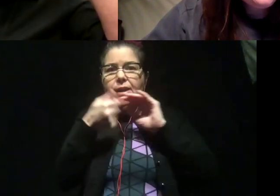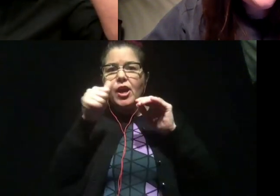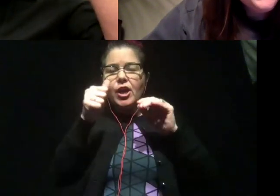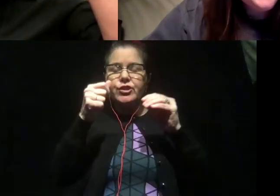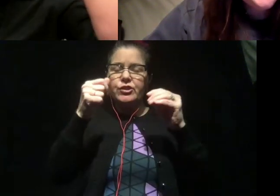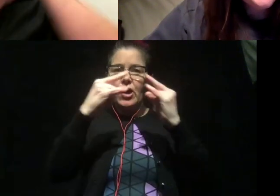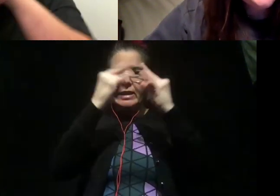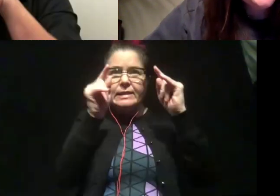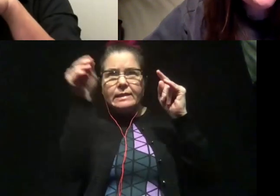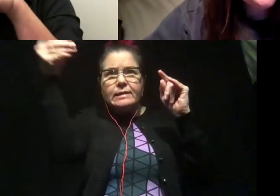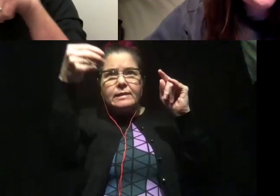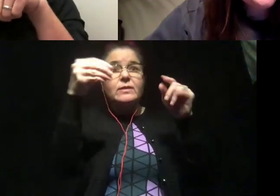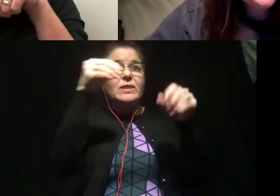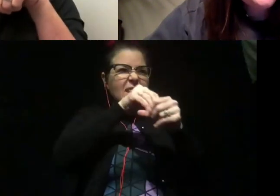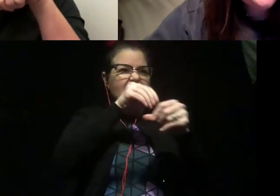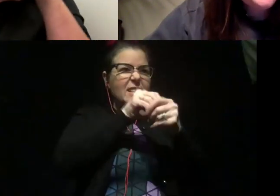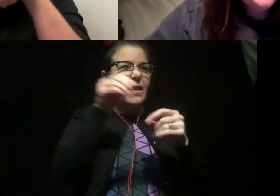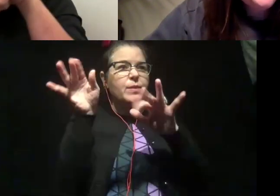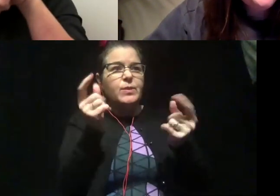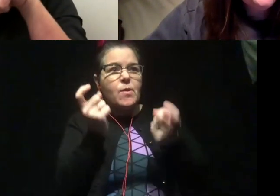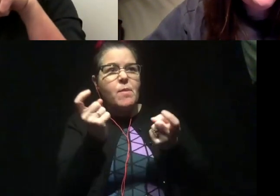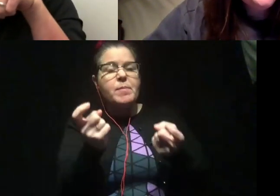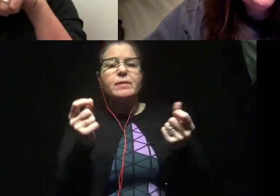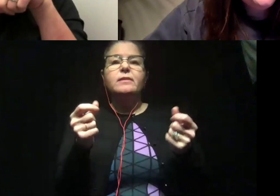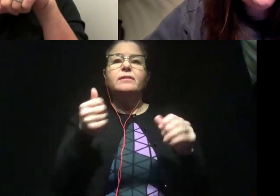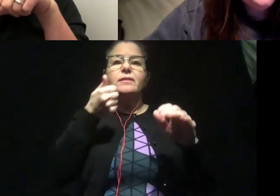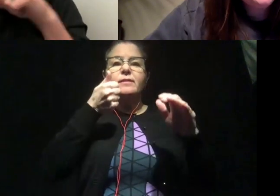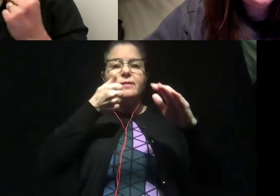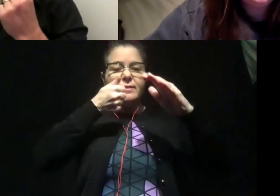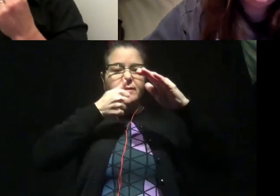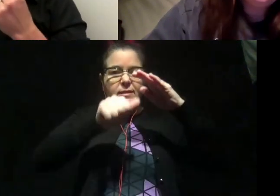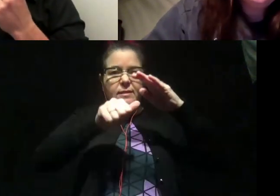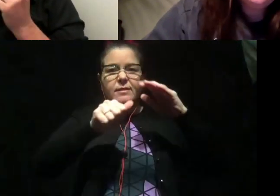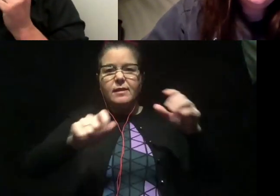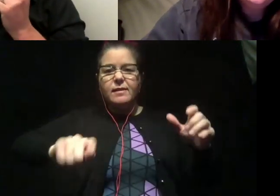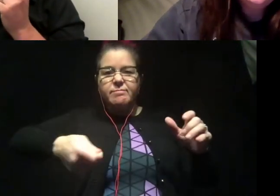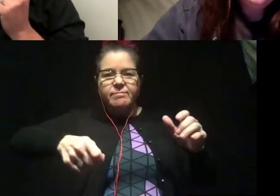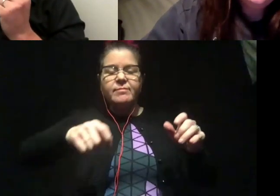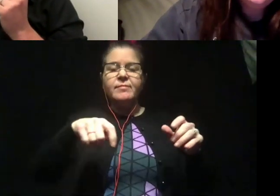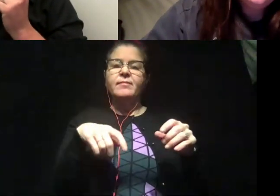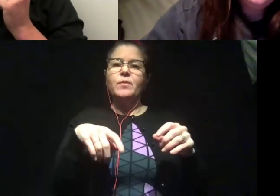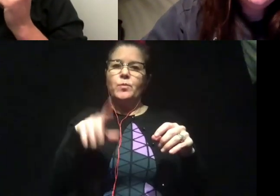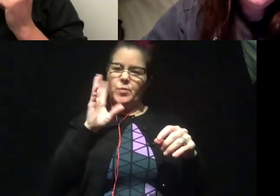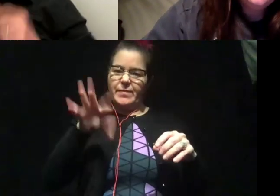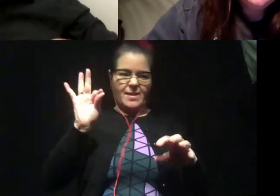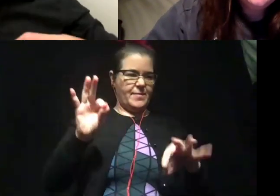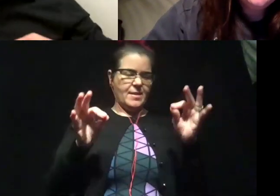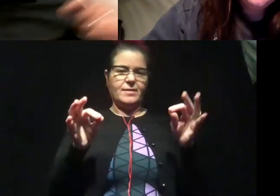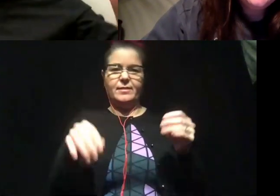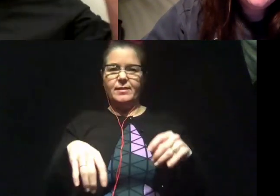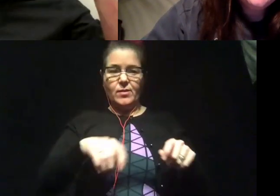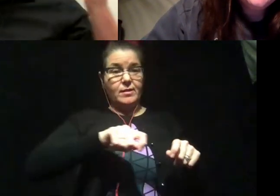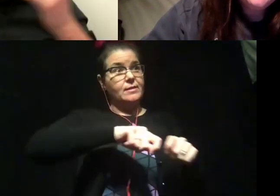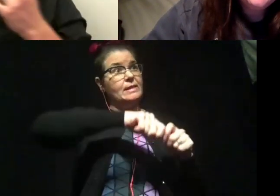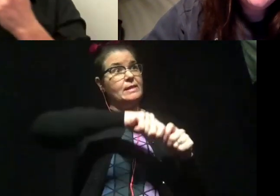flies and in the snowmobile, like under the dashboards of the snowmobiles, and we would find them around. Like I'd unzip the tent